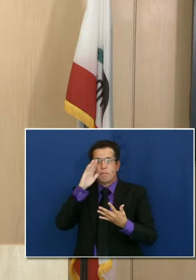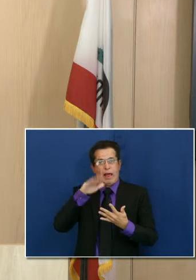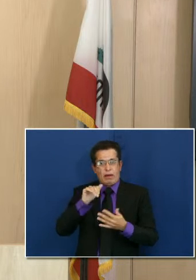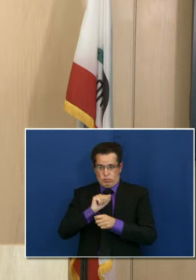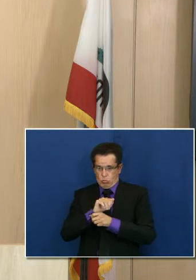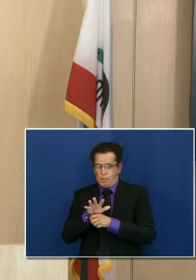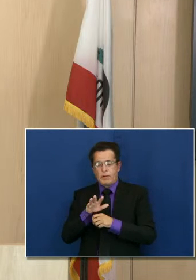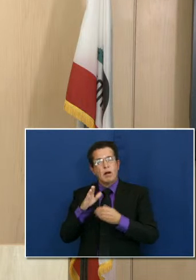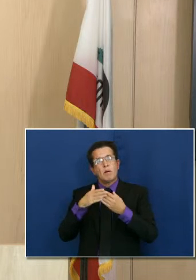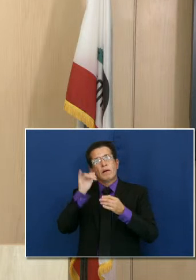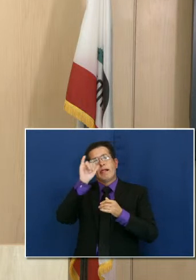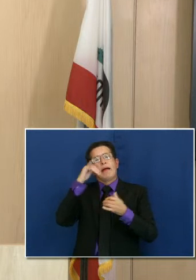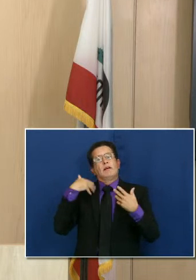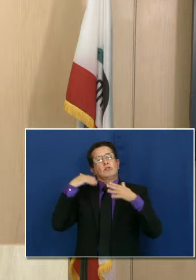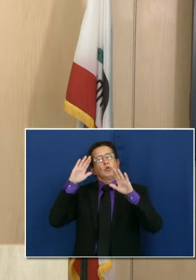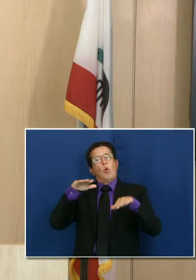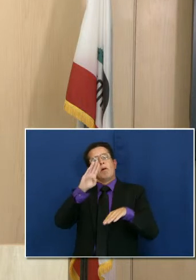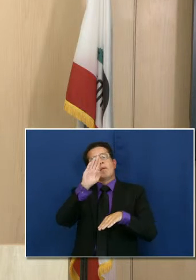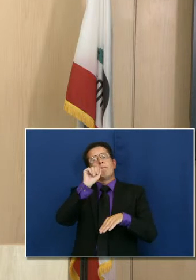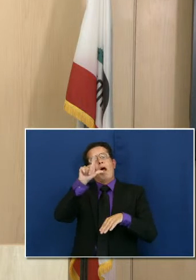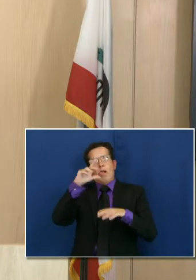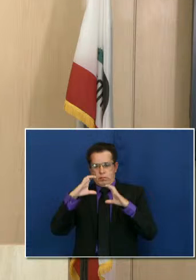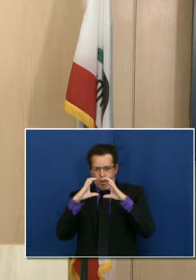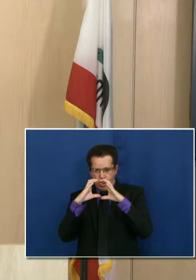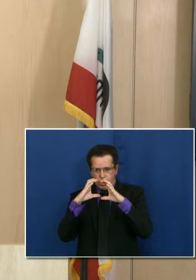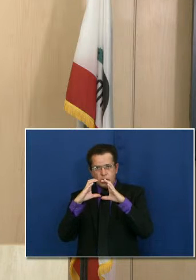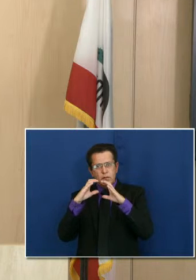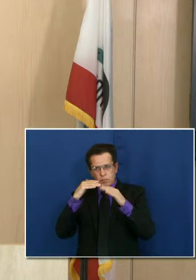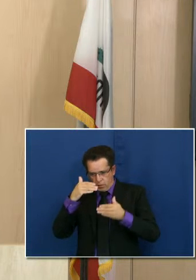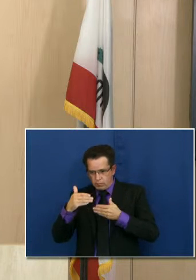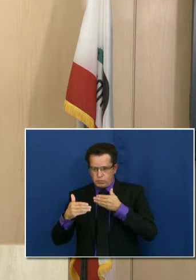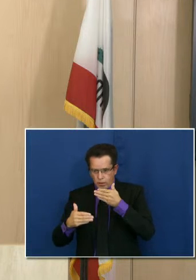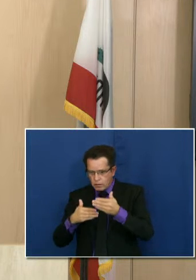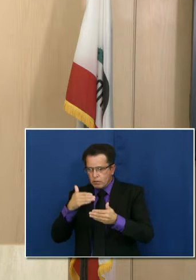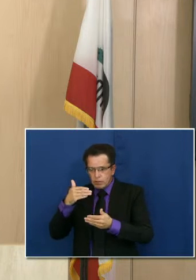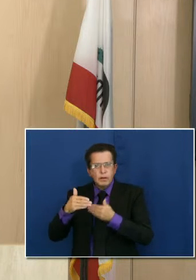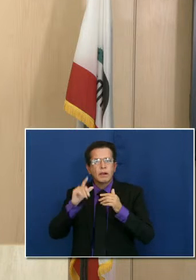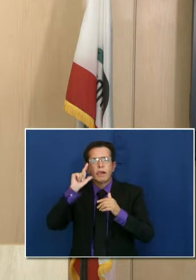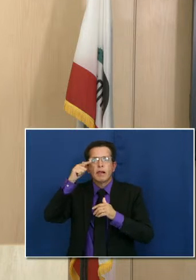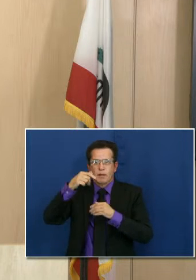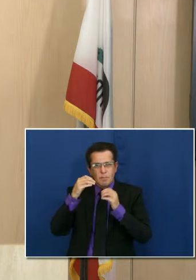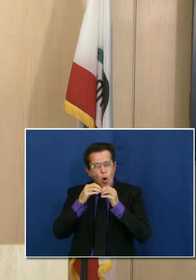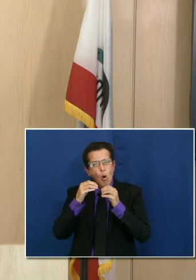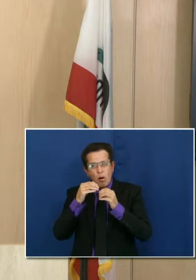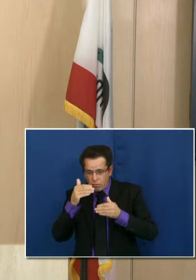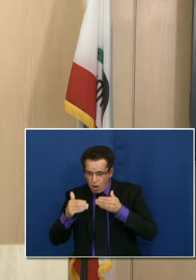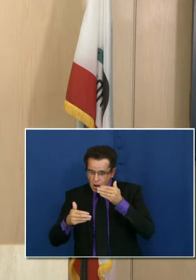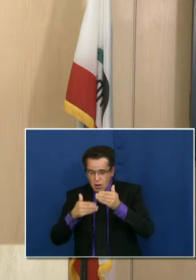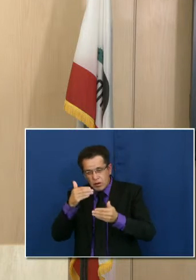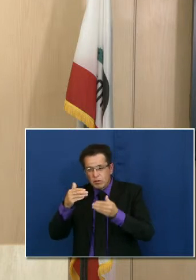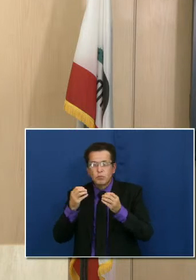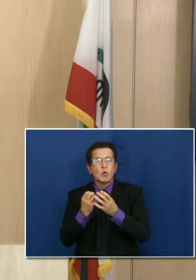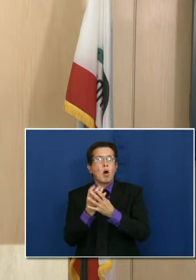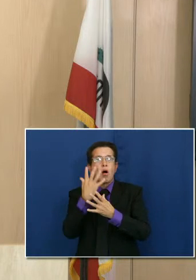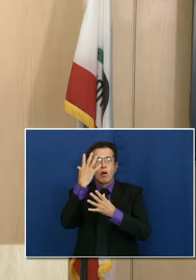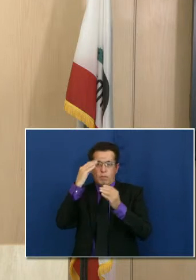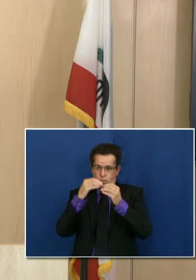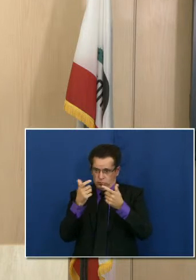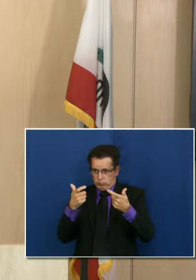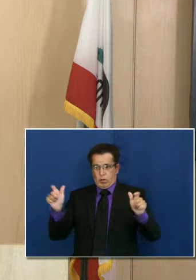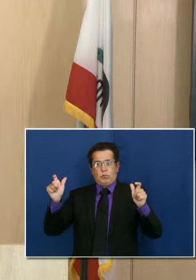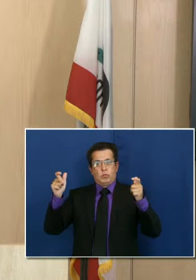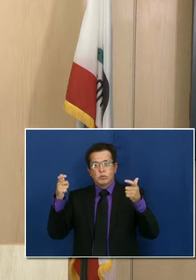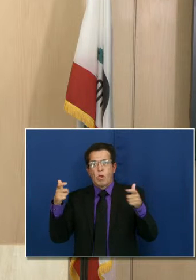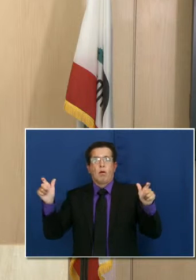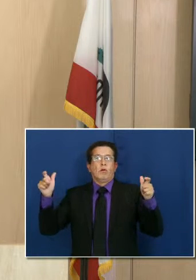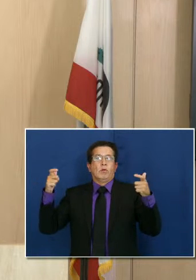Coronavirus is like a snowball rolling down a hill, picking up more and more snow and getting larger and larger. We